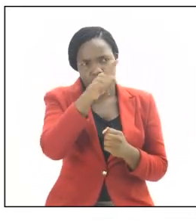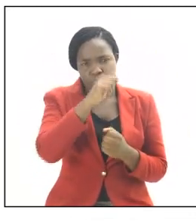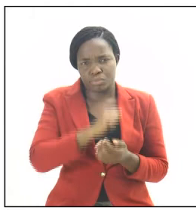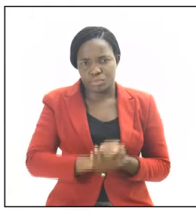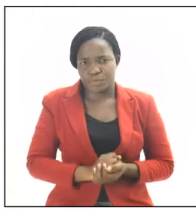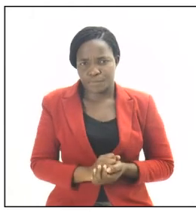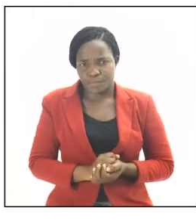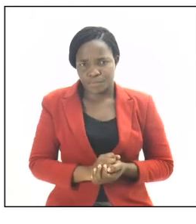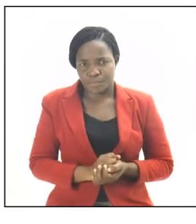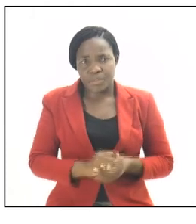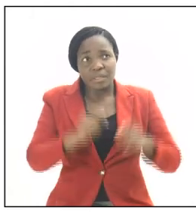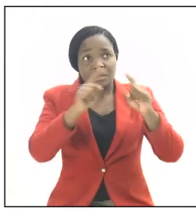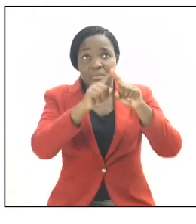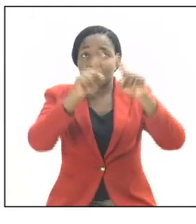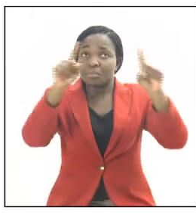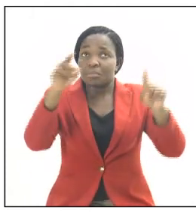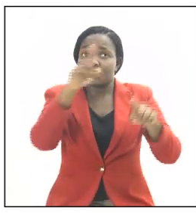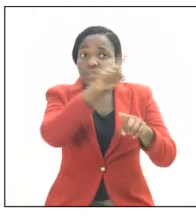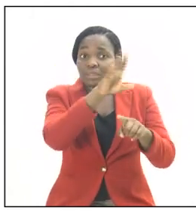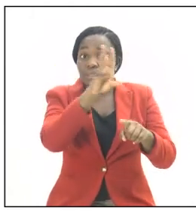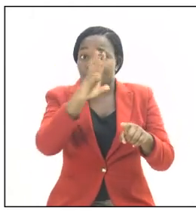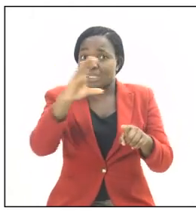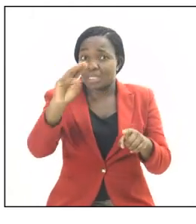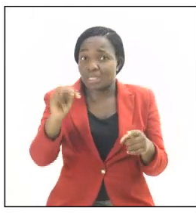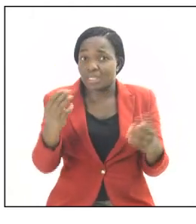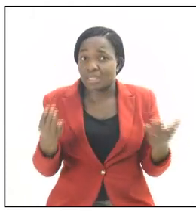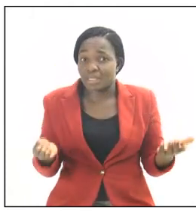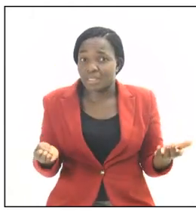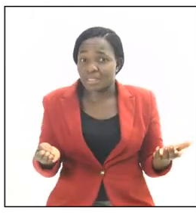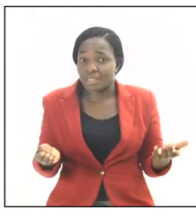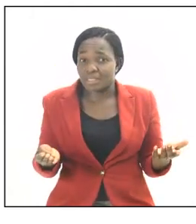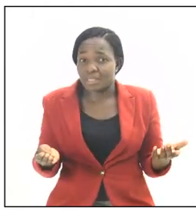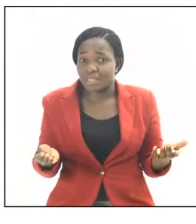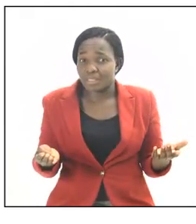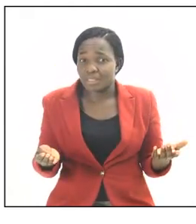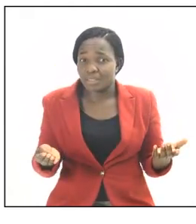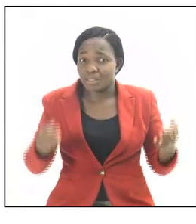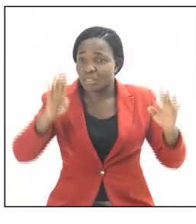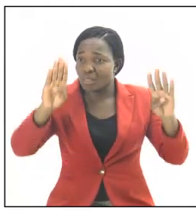is 16 centimeters. So where do we get the breadth?